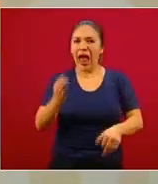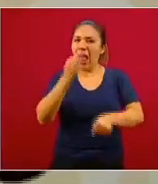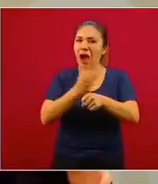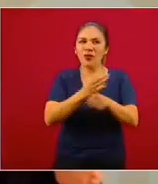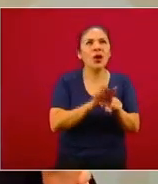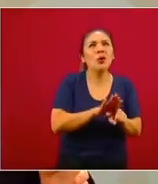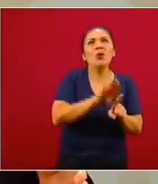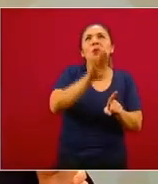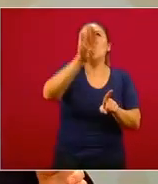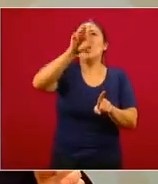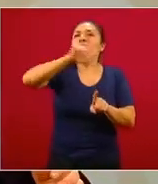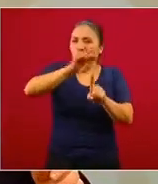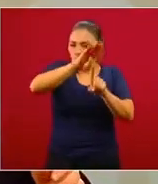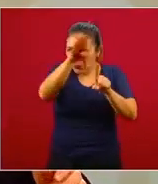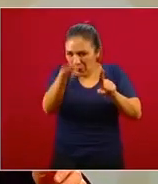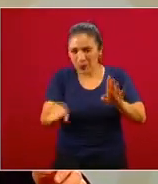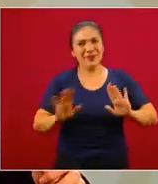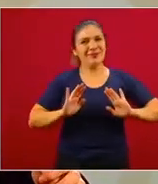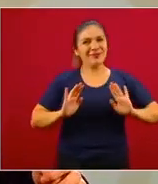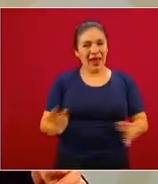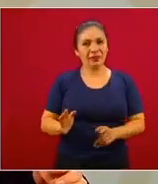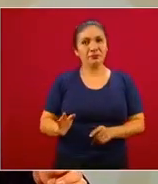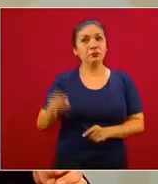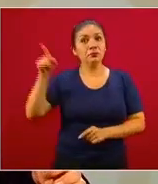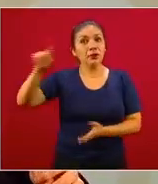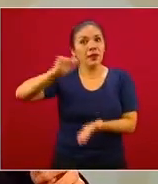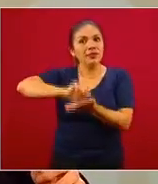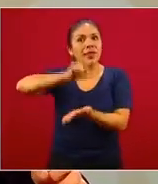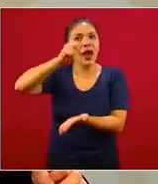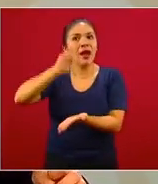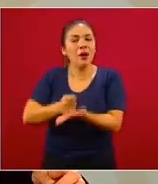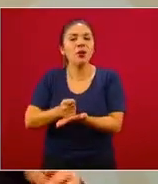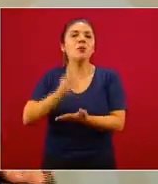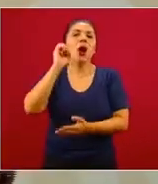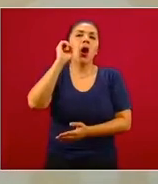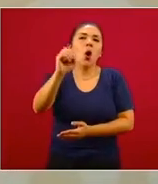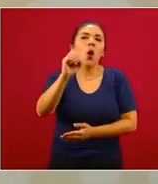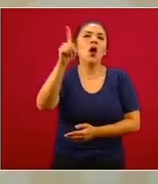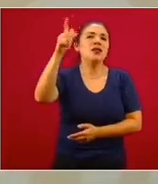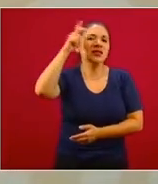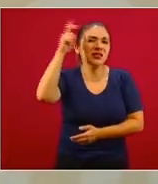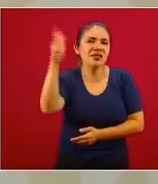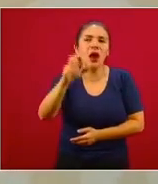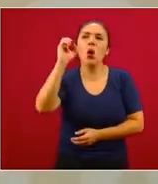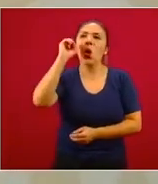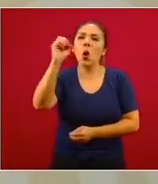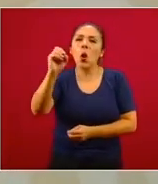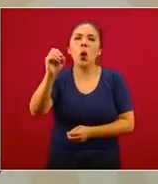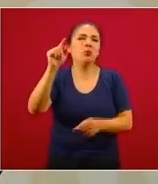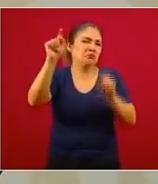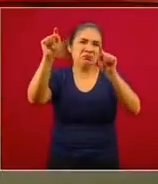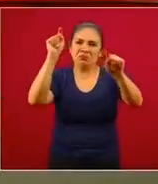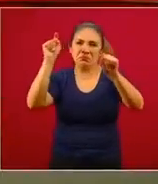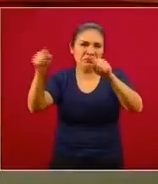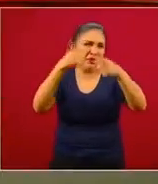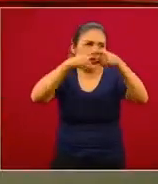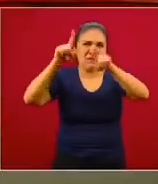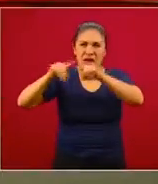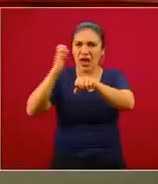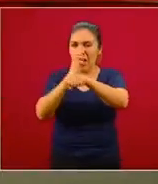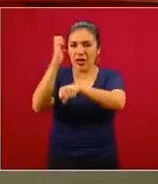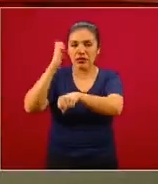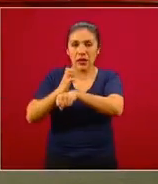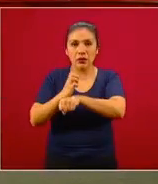pico, vamos nation para saying, abajo, hey, we're at the peak la and we're sociedad going down. tamaulipeca o But de then las the ciudades en Tamaulipecans, Tamaulipas o de what Hidalgo do we o de say las to demás them or to entidades,